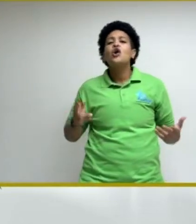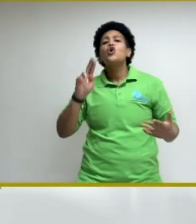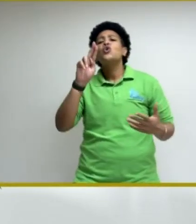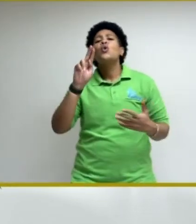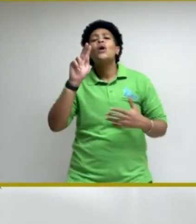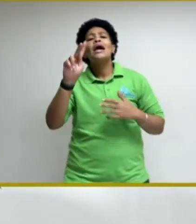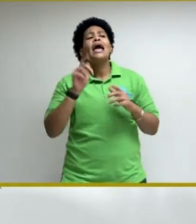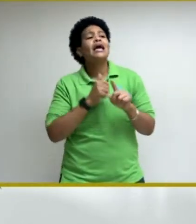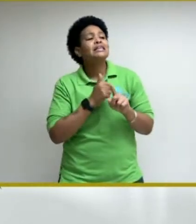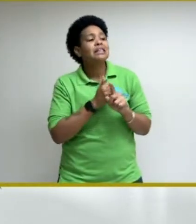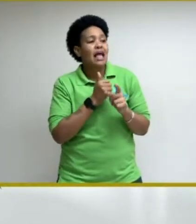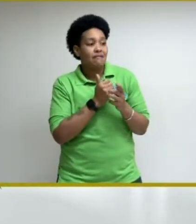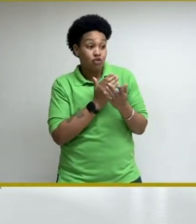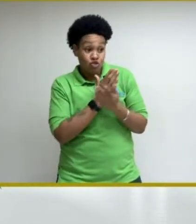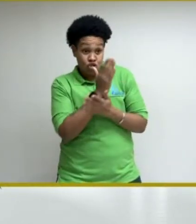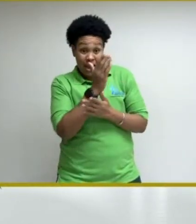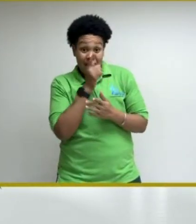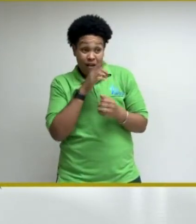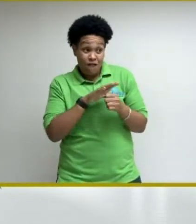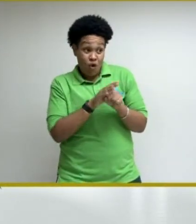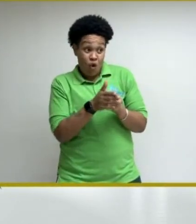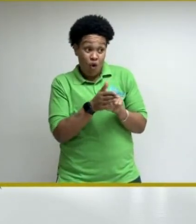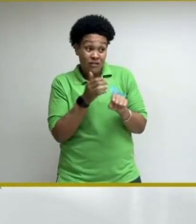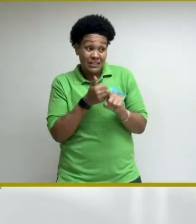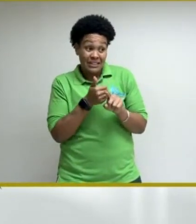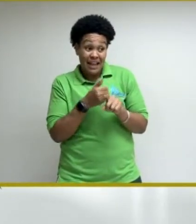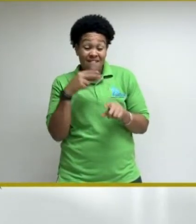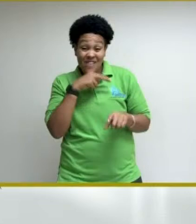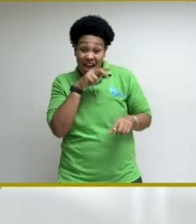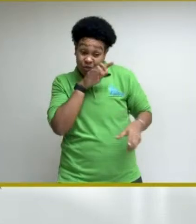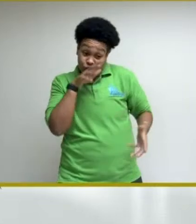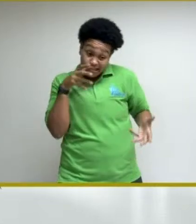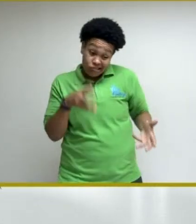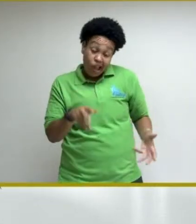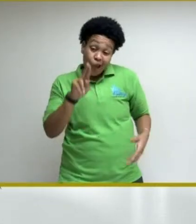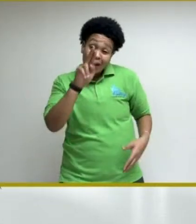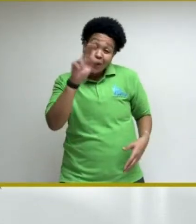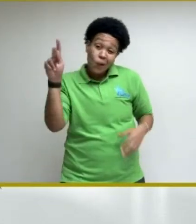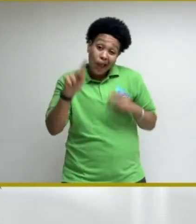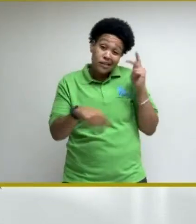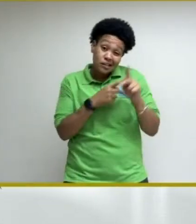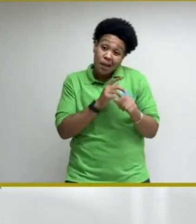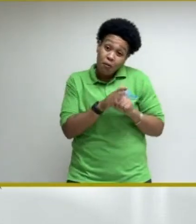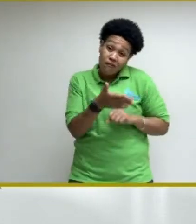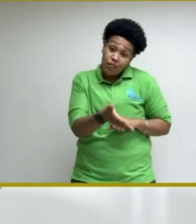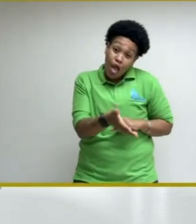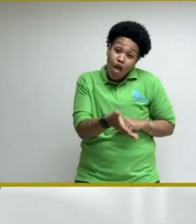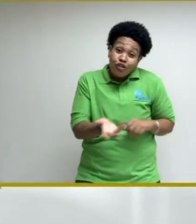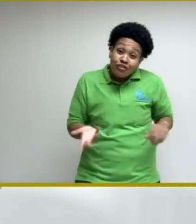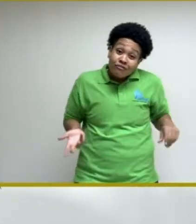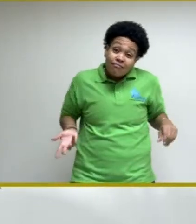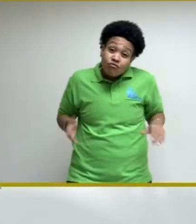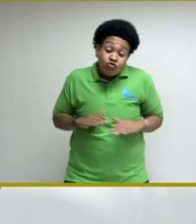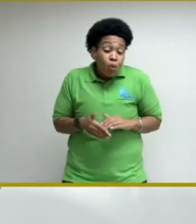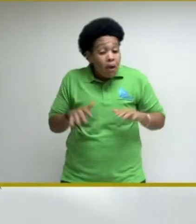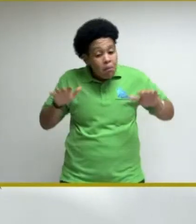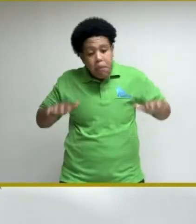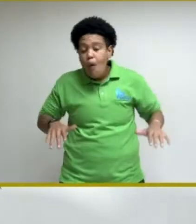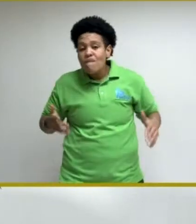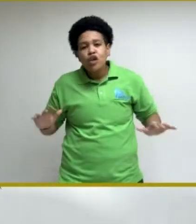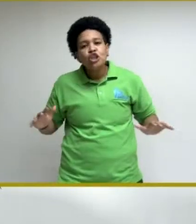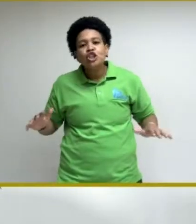the UK strain of COVID-19 virus is here. it is, I think, based on